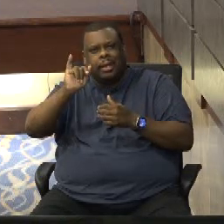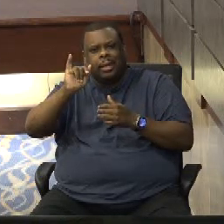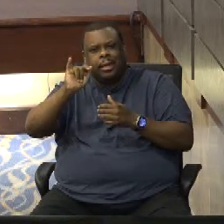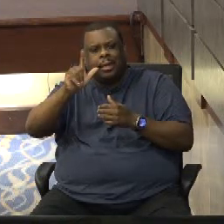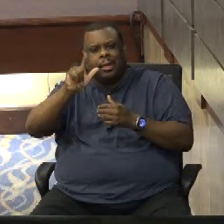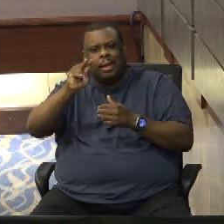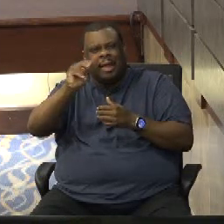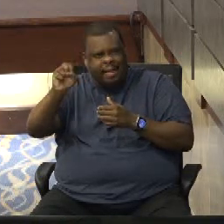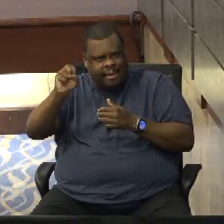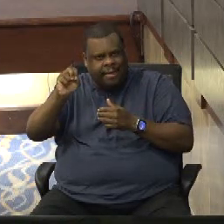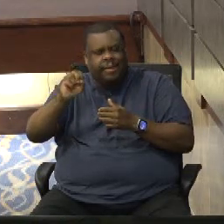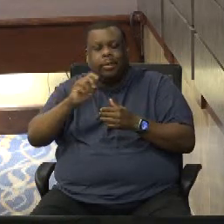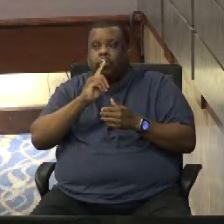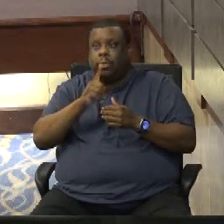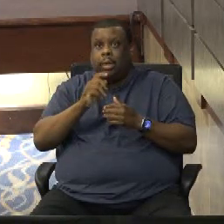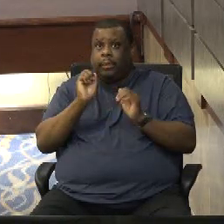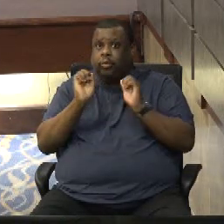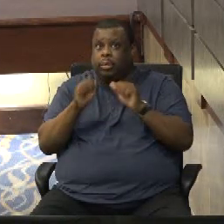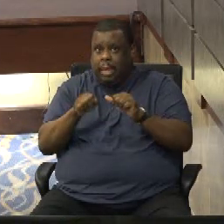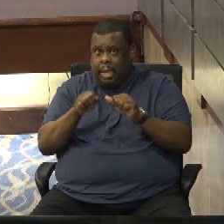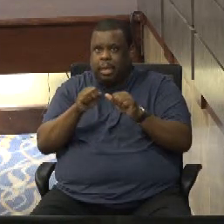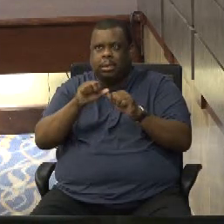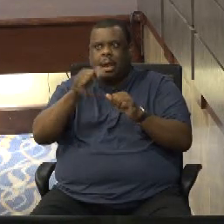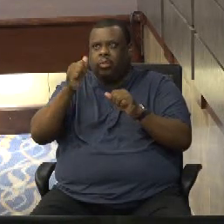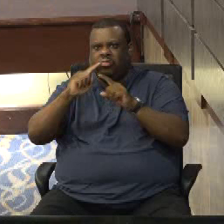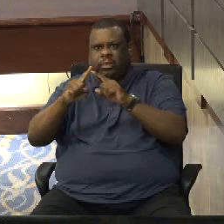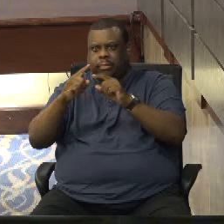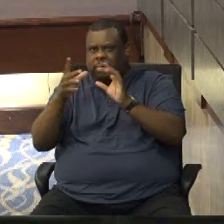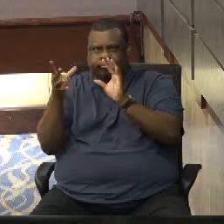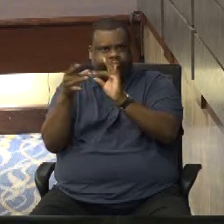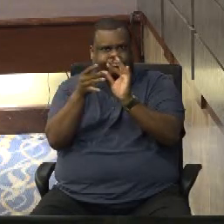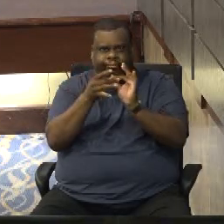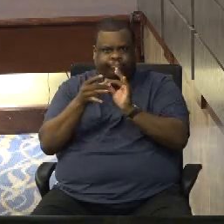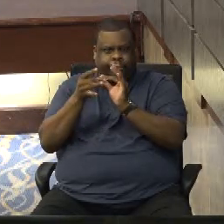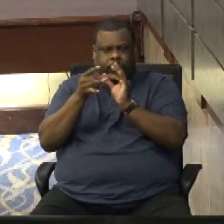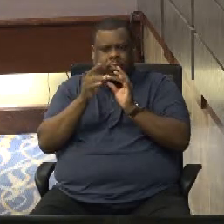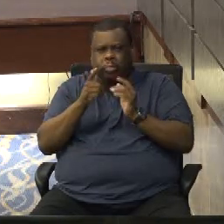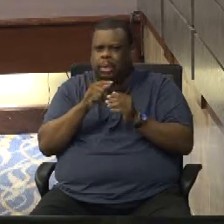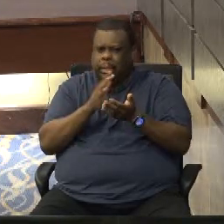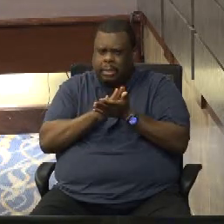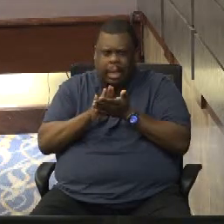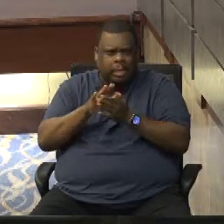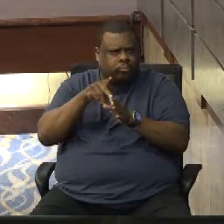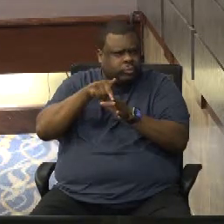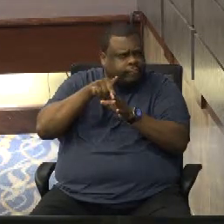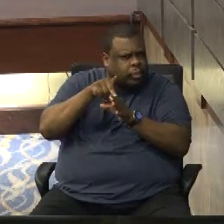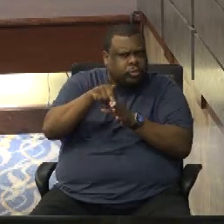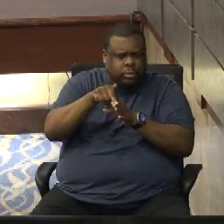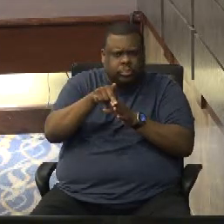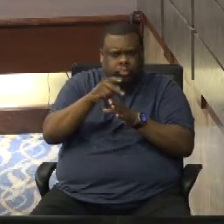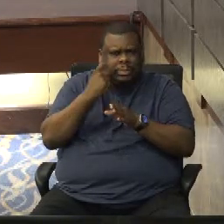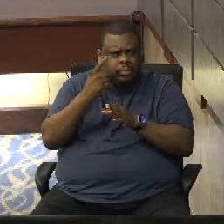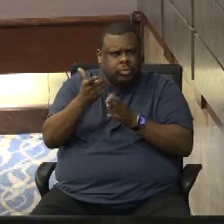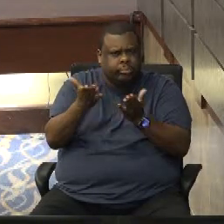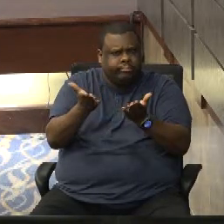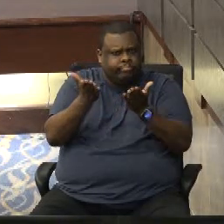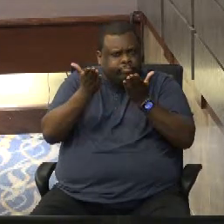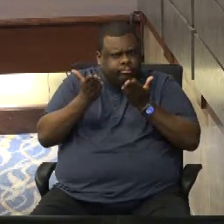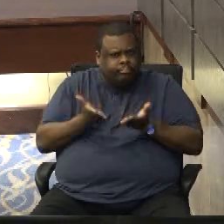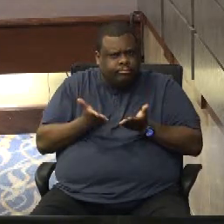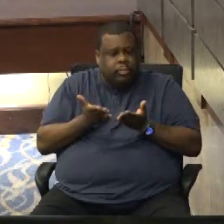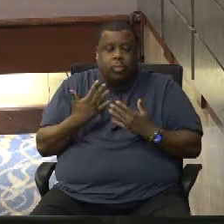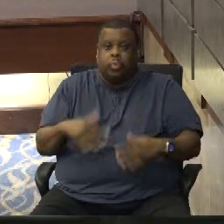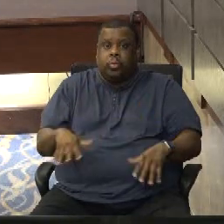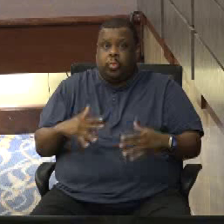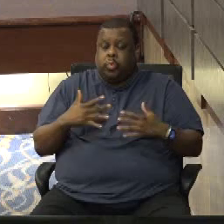to really, I think, bring to life what Waco's about. So the professionalism that you've been able to bring to this has been really remarkable, and I'm